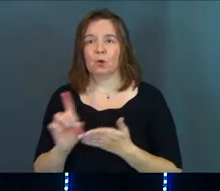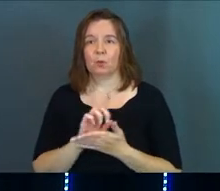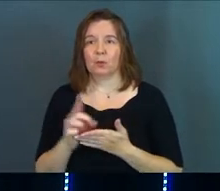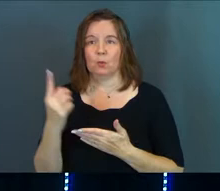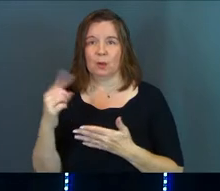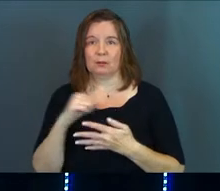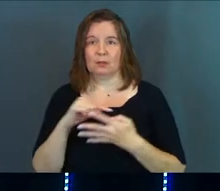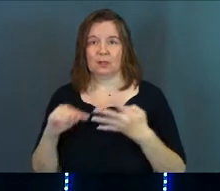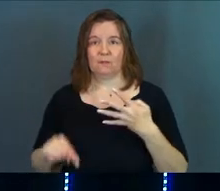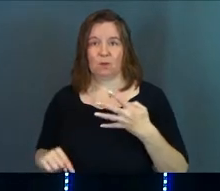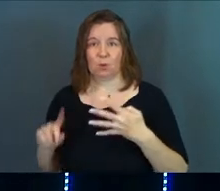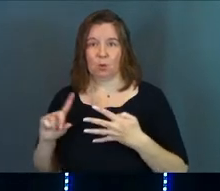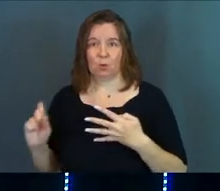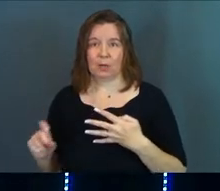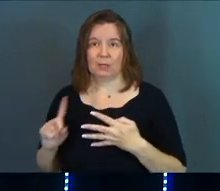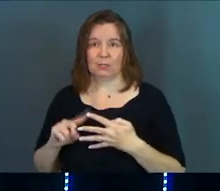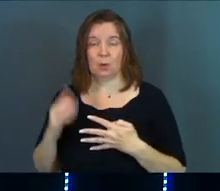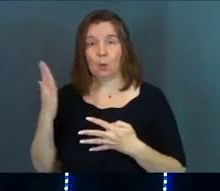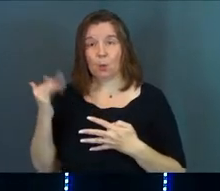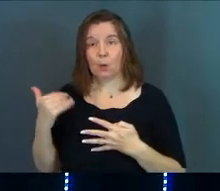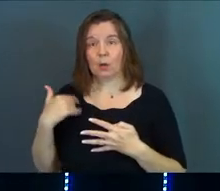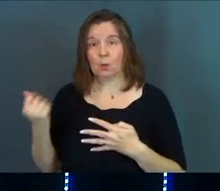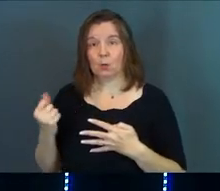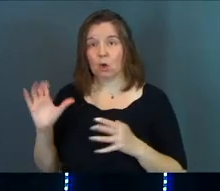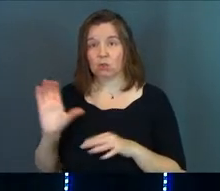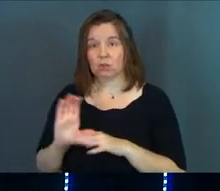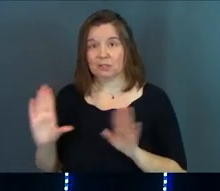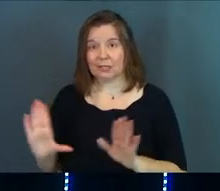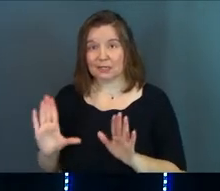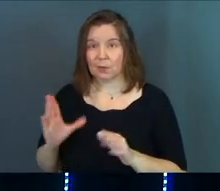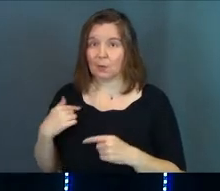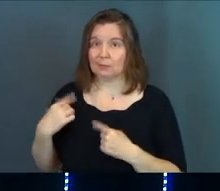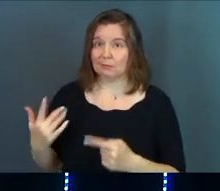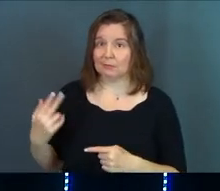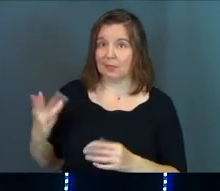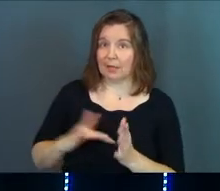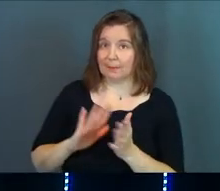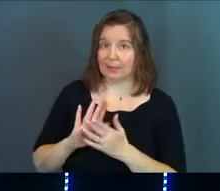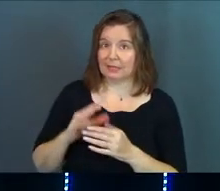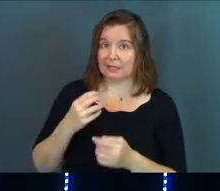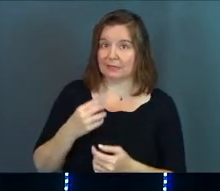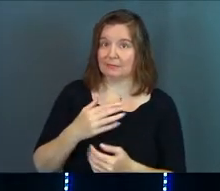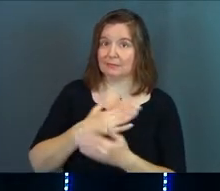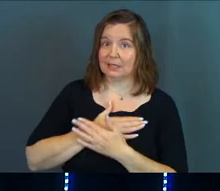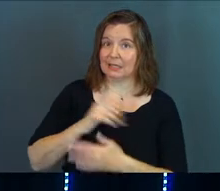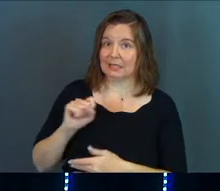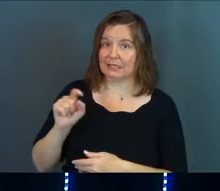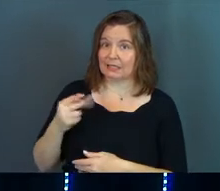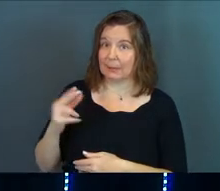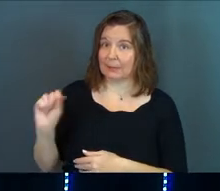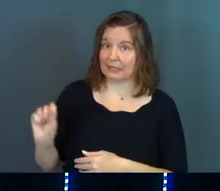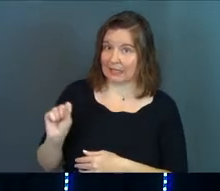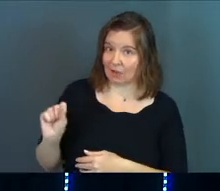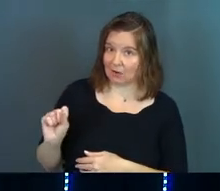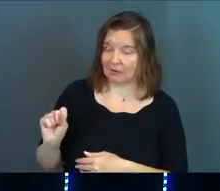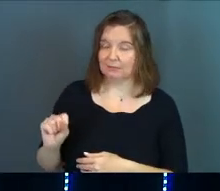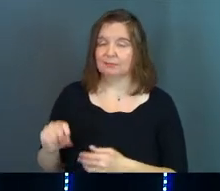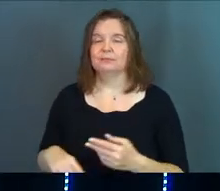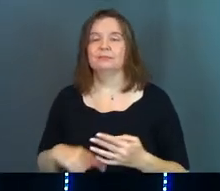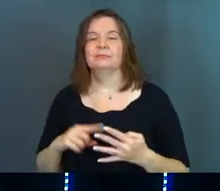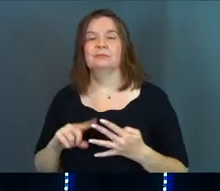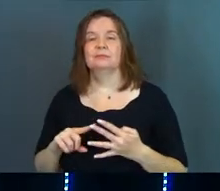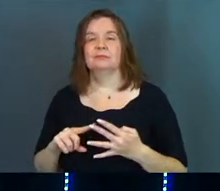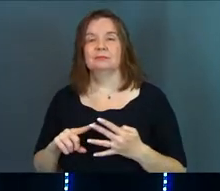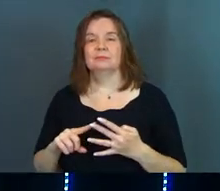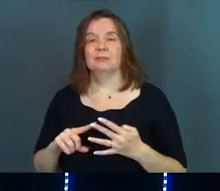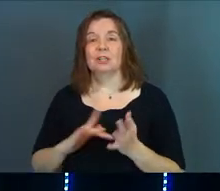one. Our four questions, why do we hold church on Sunday when historically and biblically the Sabbath is on a Saturday? It's a good question. And